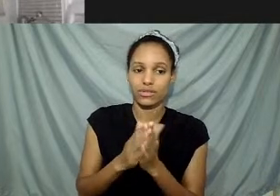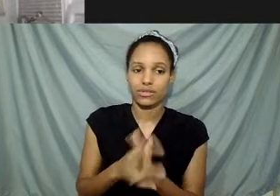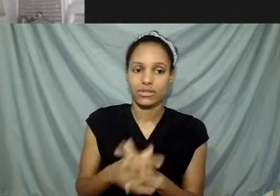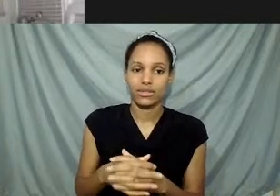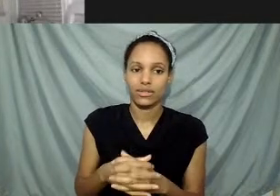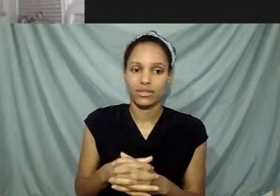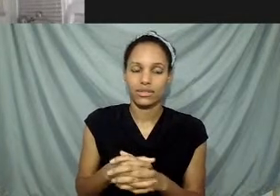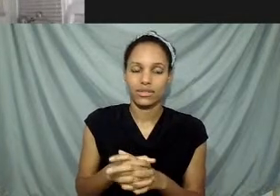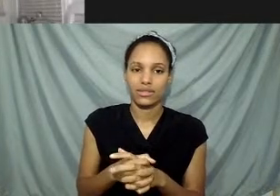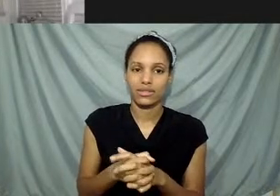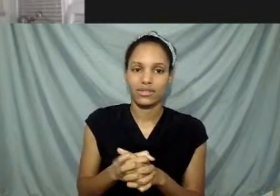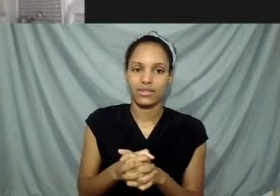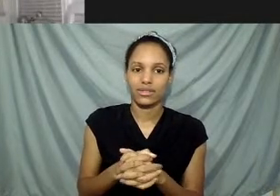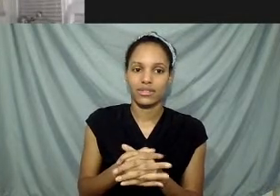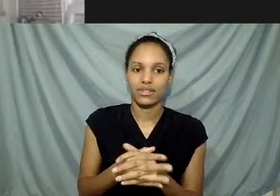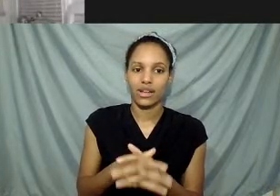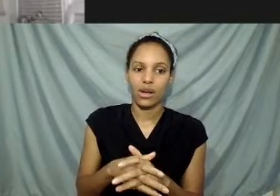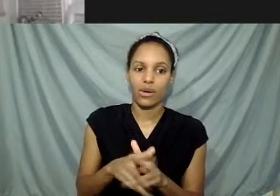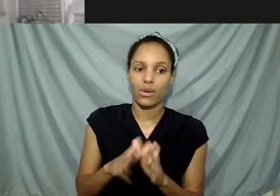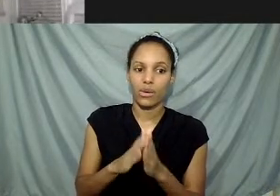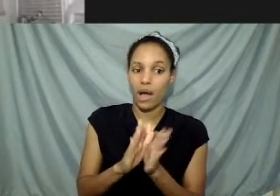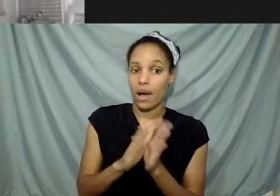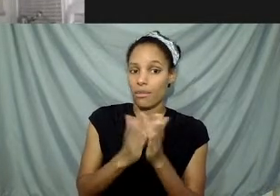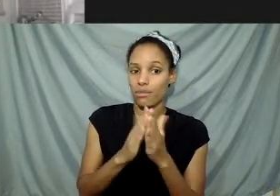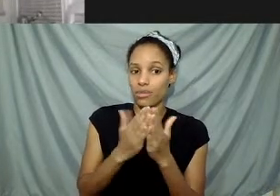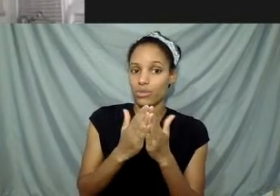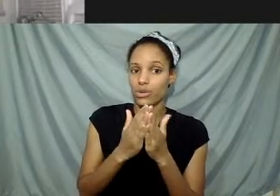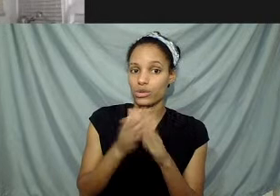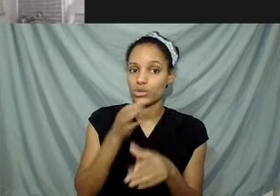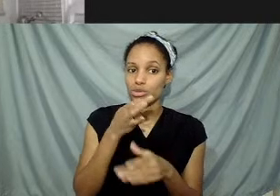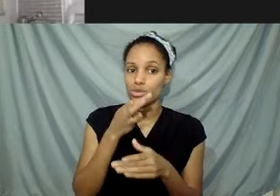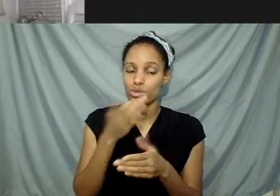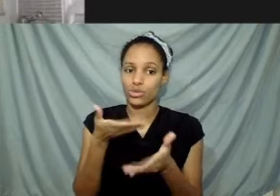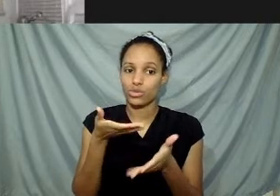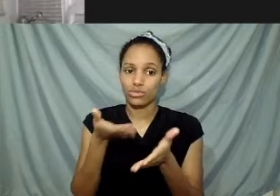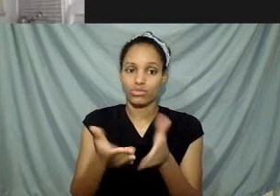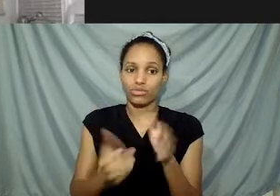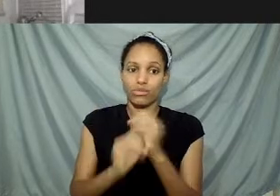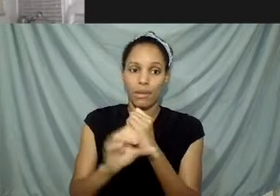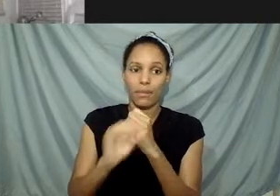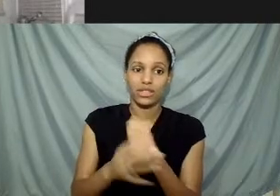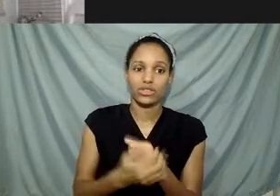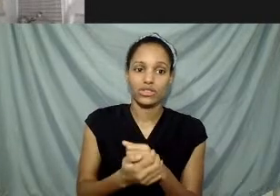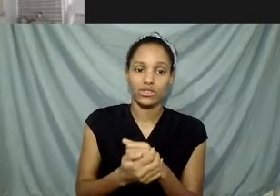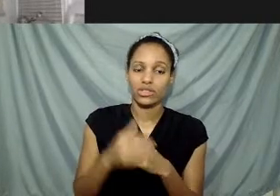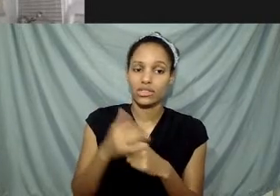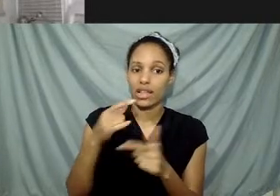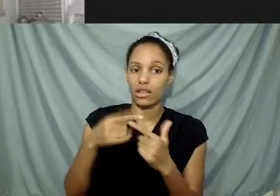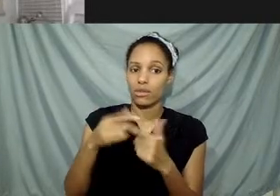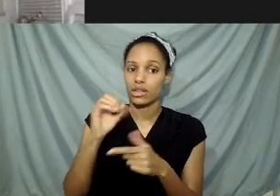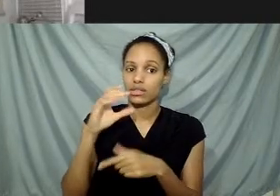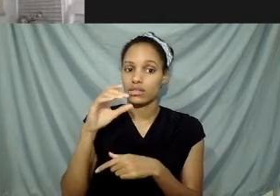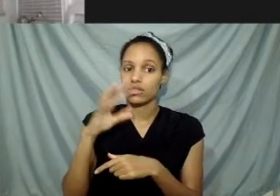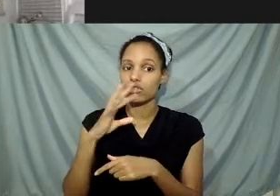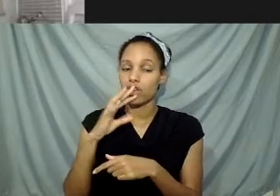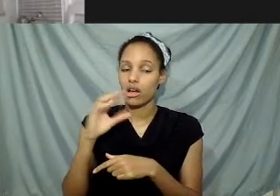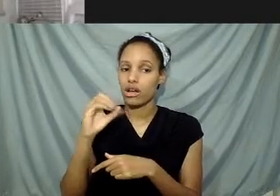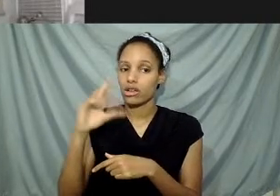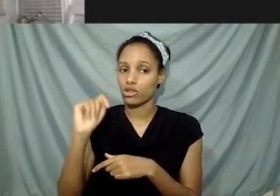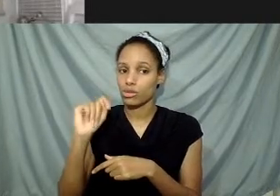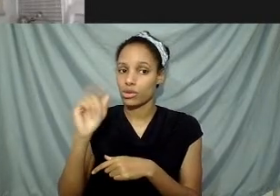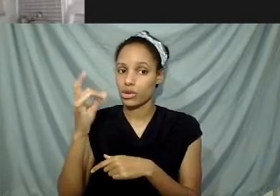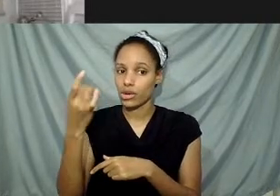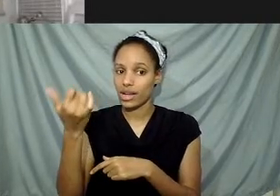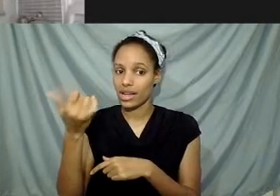Ntozake Shange. Ntozake Shange's book. It's coming out, and there's going to be a talk October 18th. Yes.